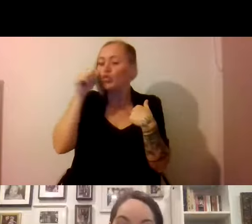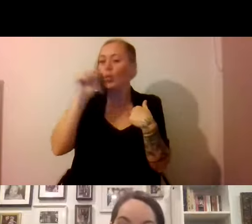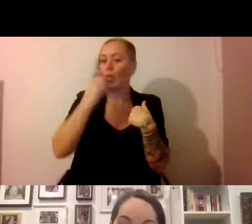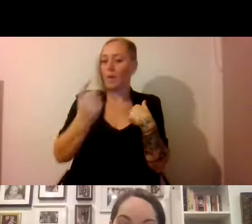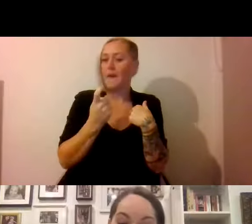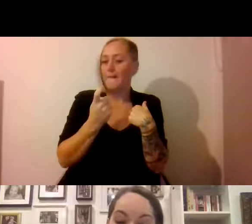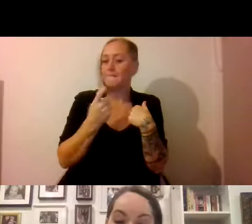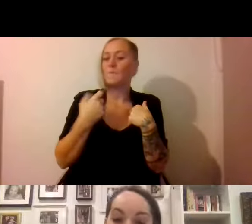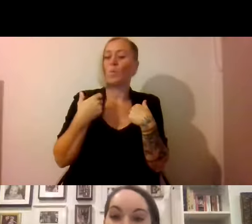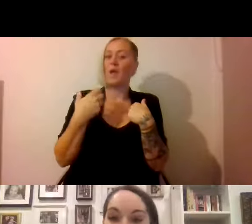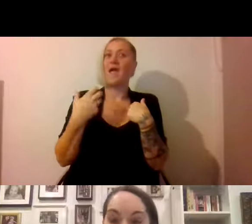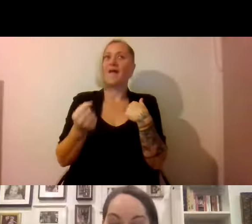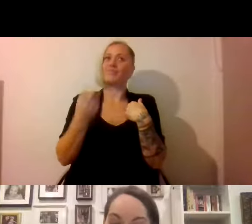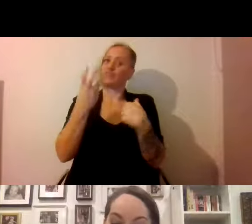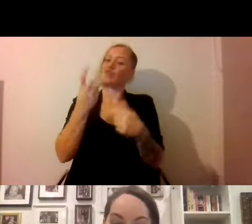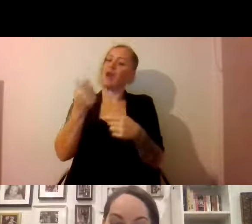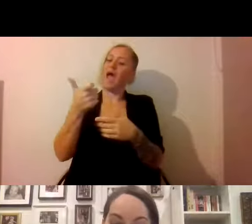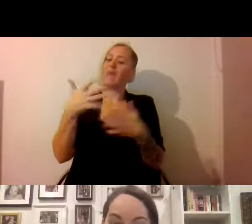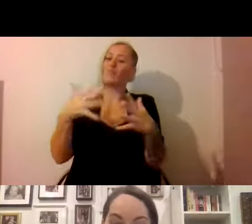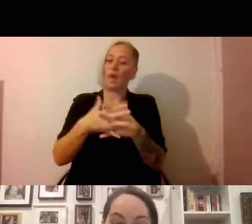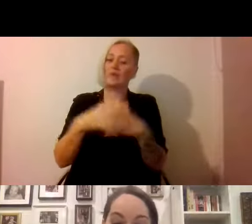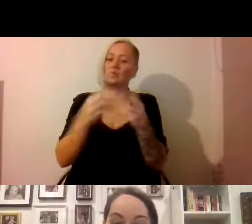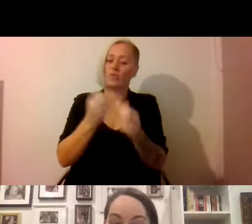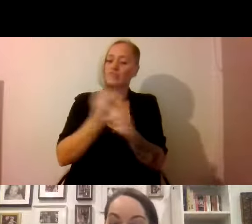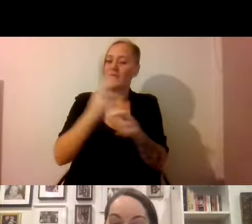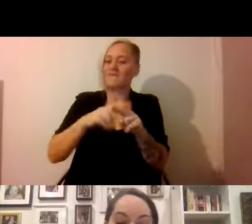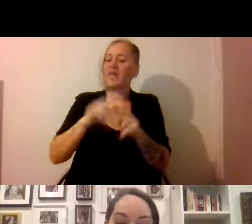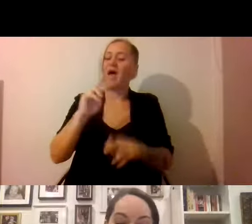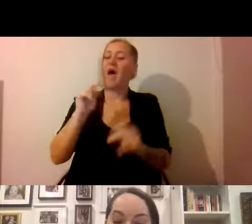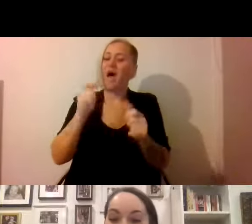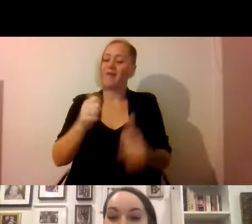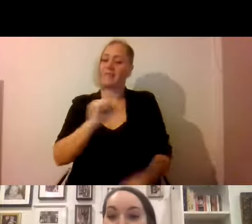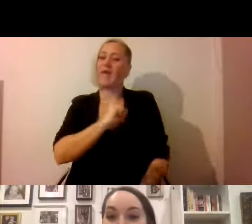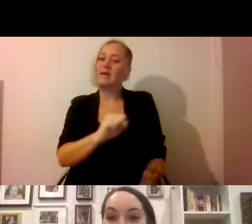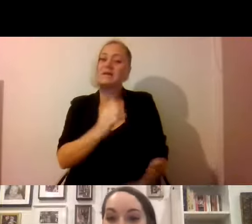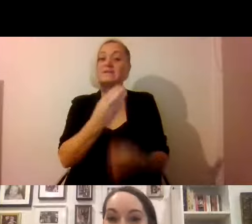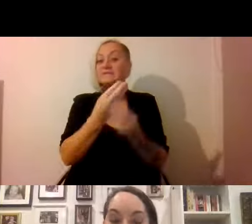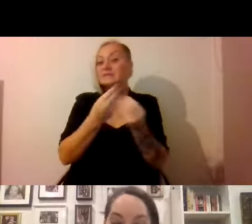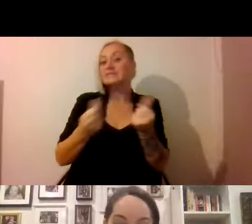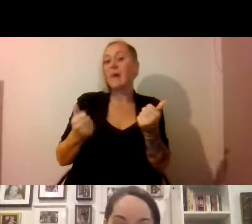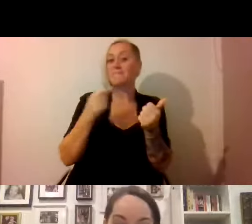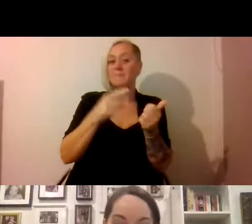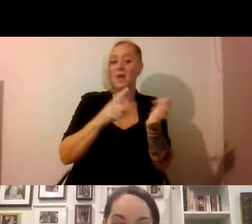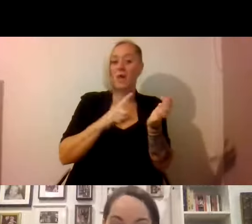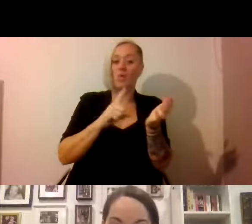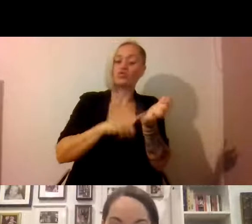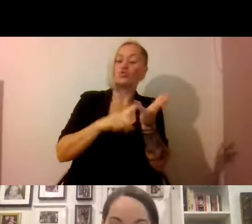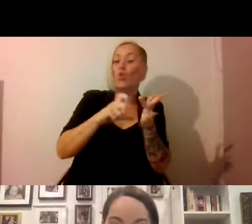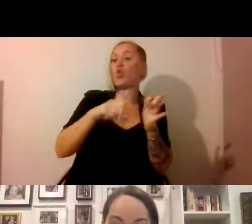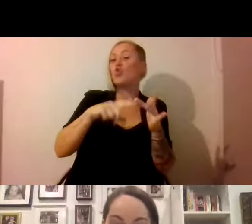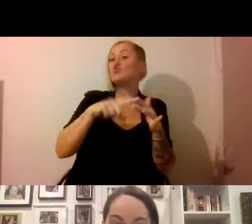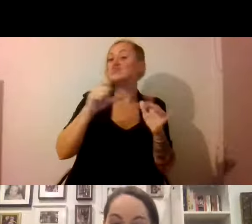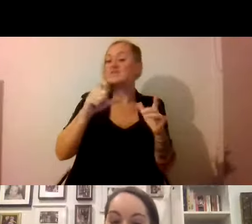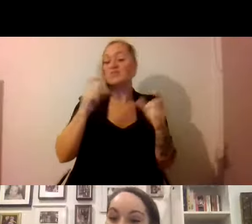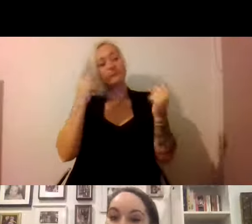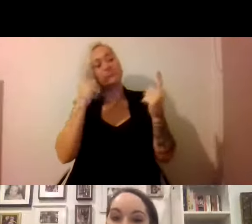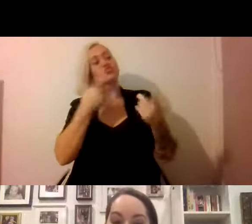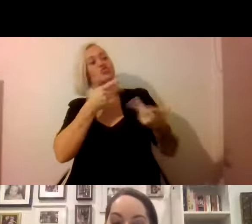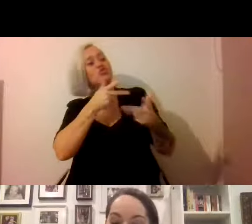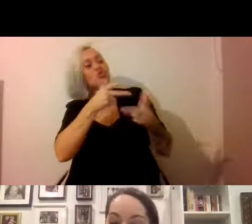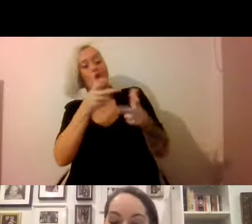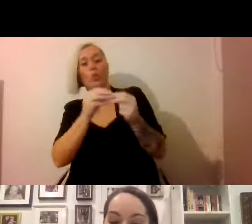3.5 weeks with Grandpa after the heart attack, some of which he was lucid and even joked with the nurses on the ward. All